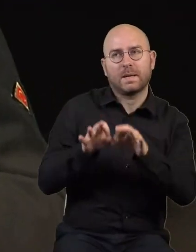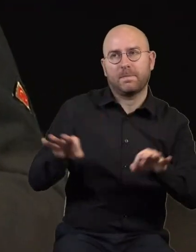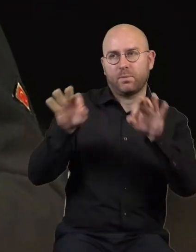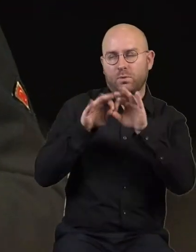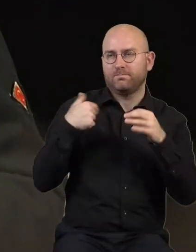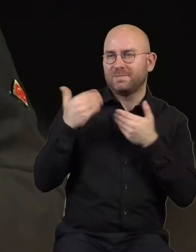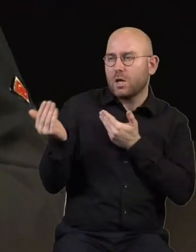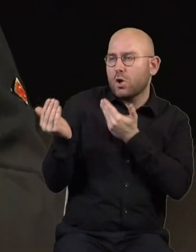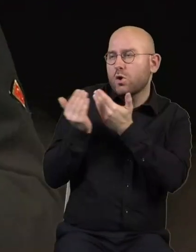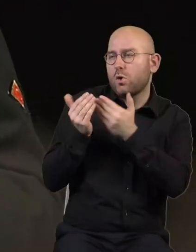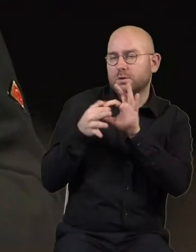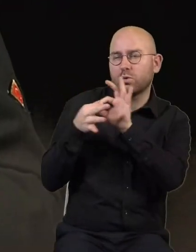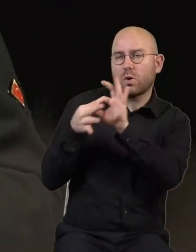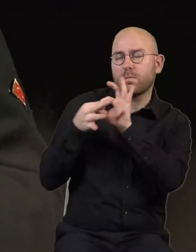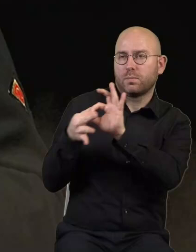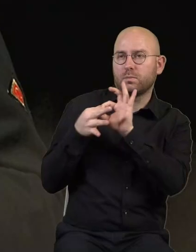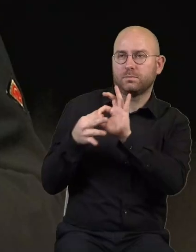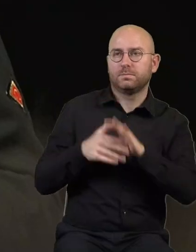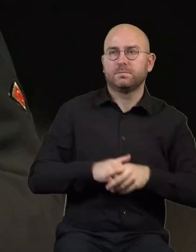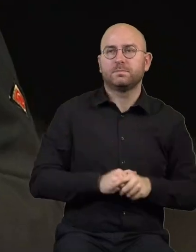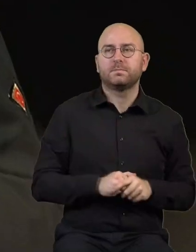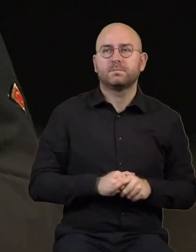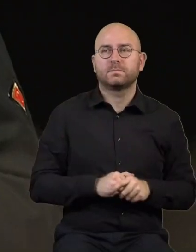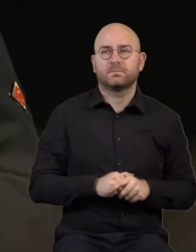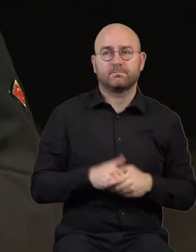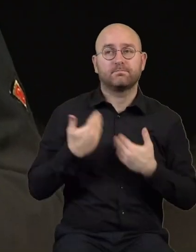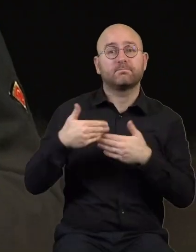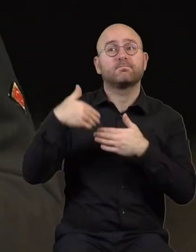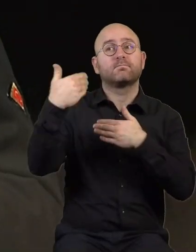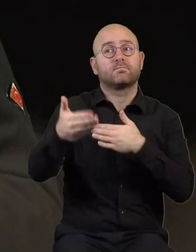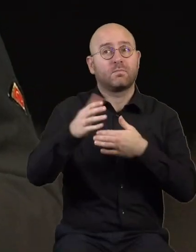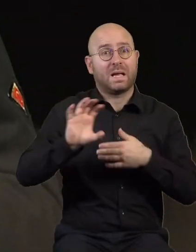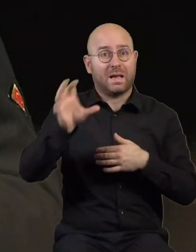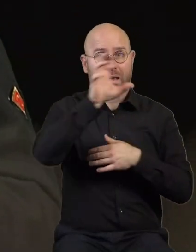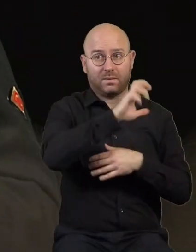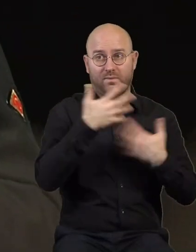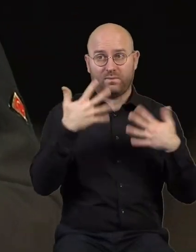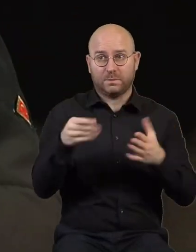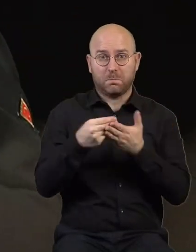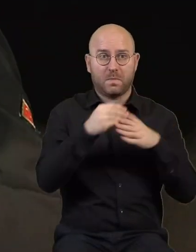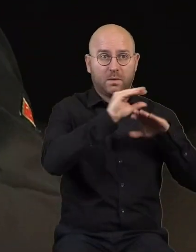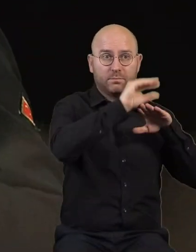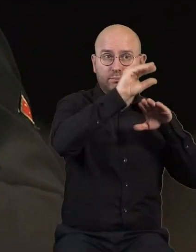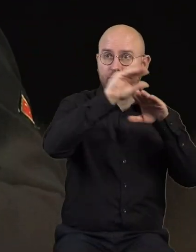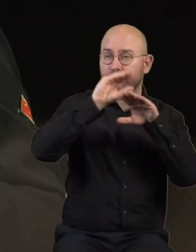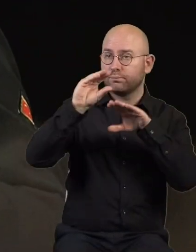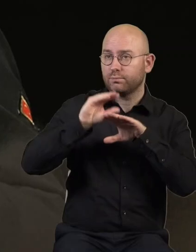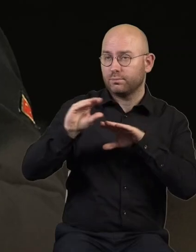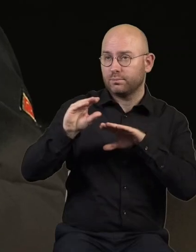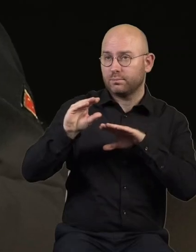think about improving their infrastructure in the broadest sense of the word, the military aspects or requirements are not